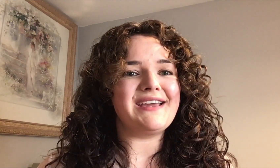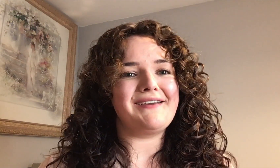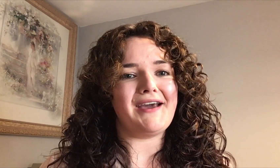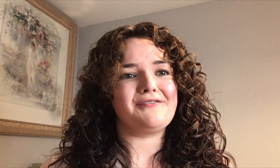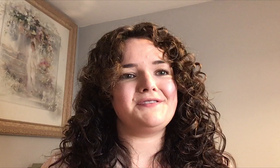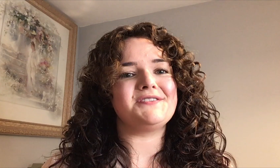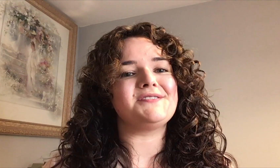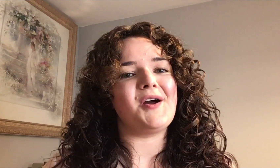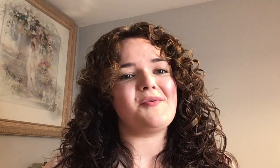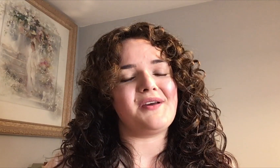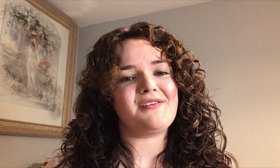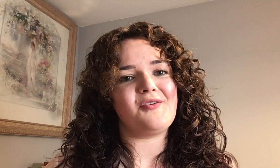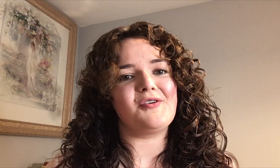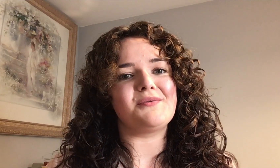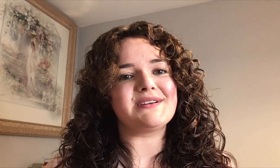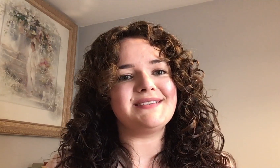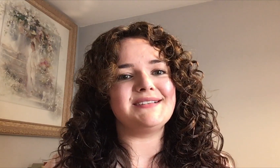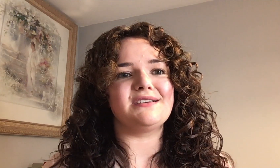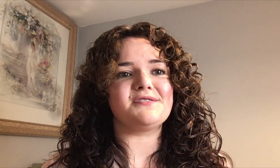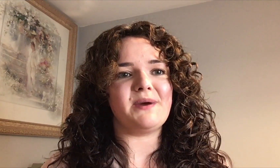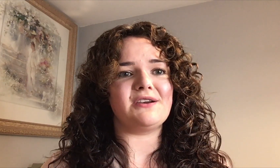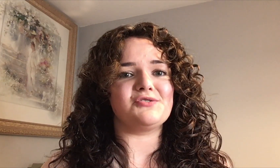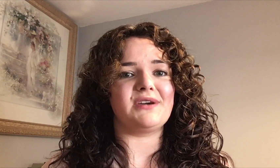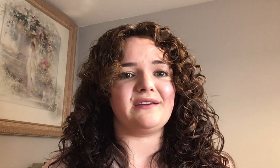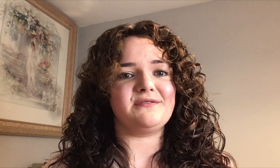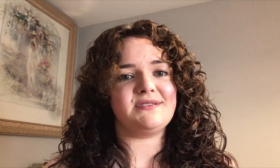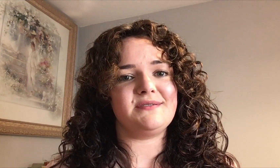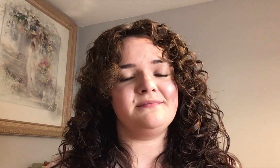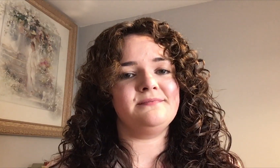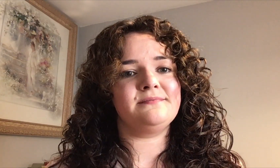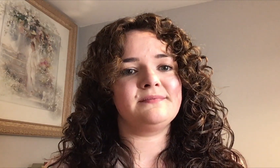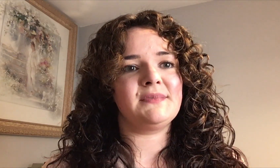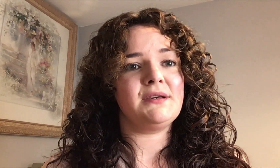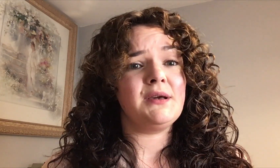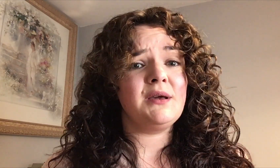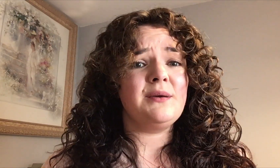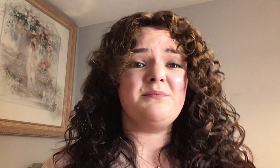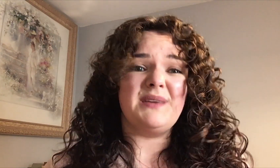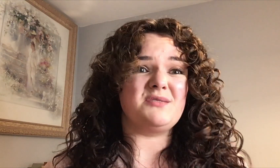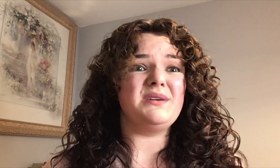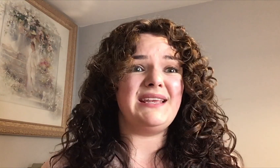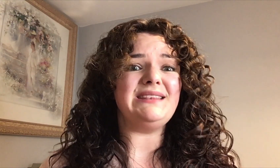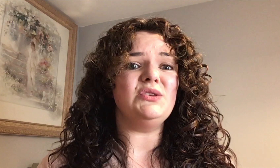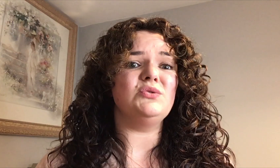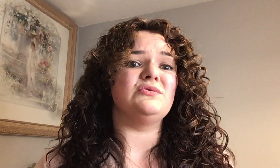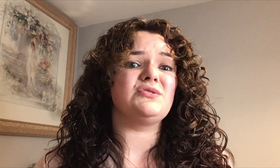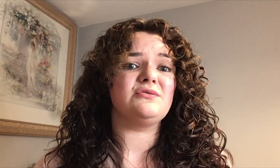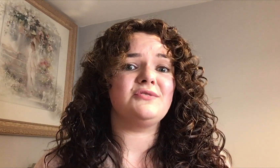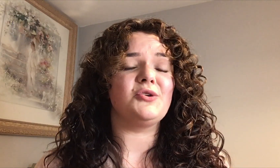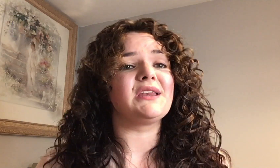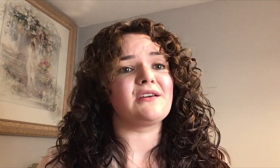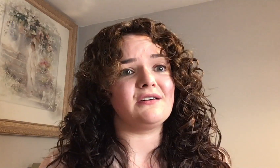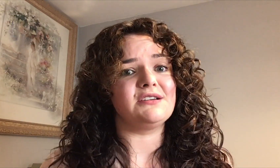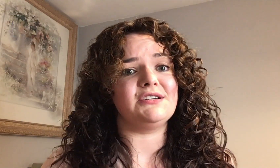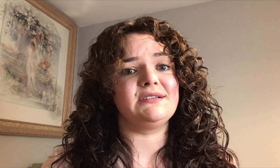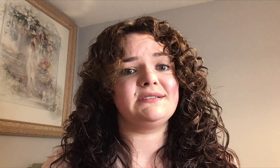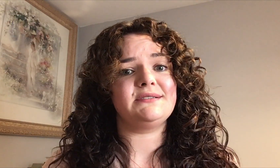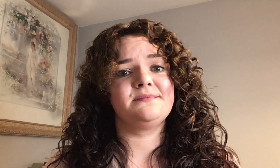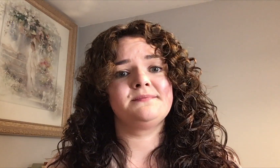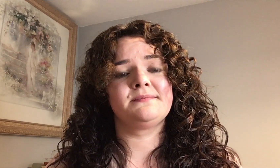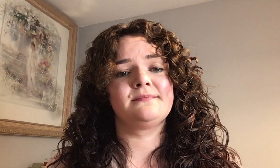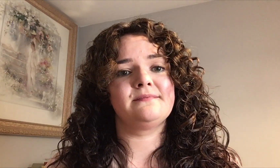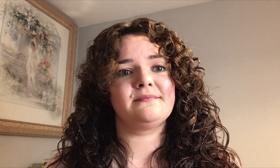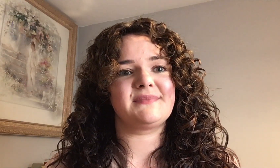is a great gift to start with on our season of spiritual gifts, because we need those who can encourage